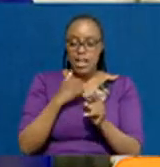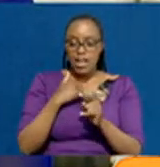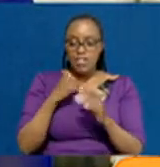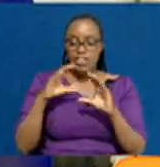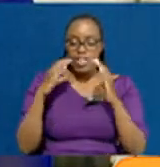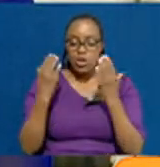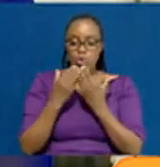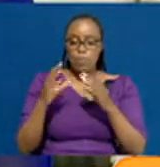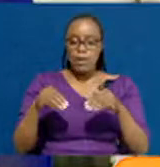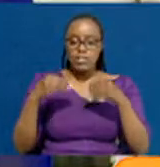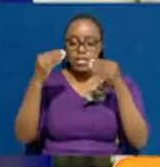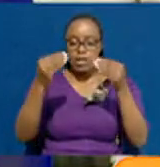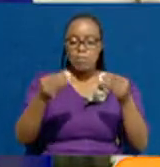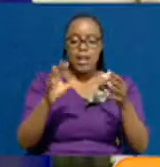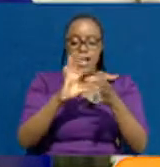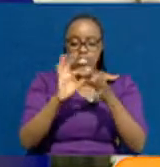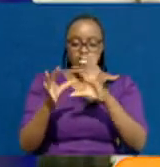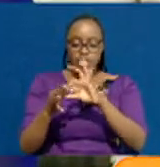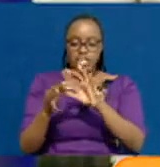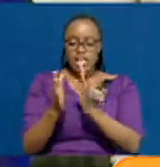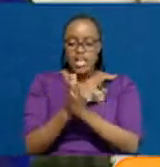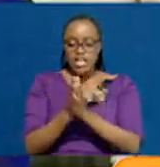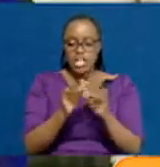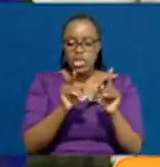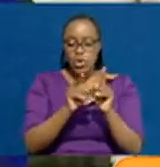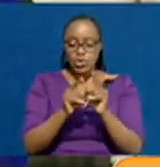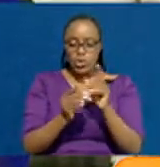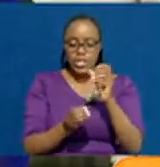global supply chain, the first